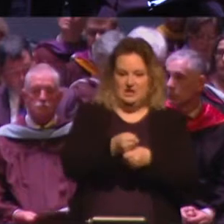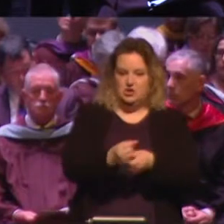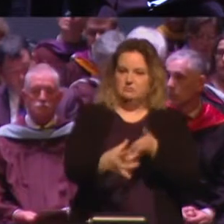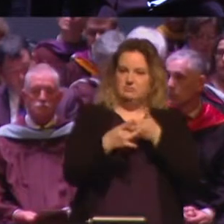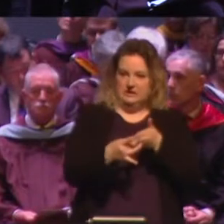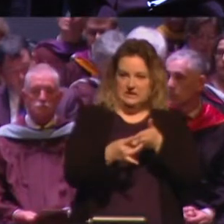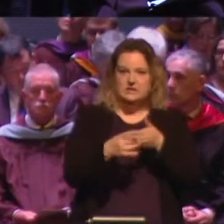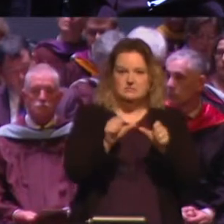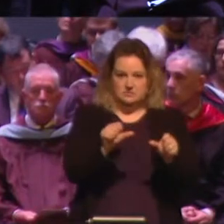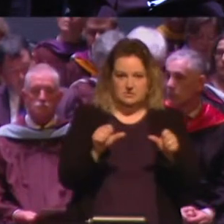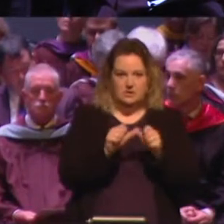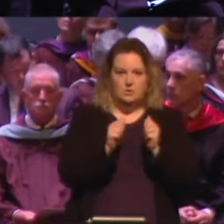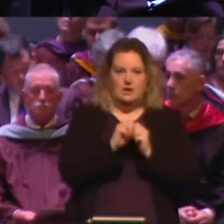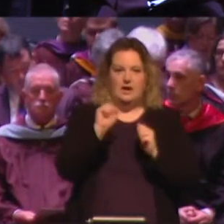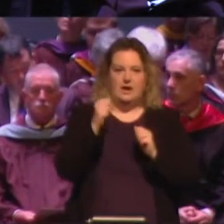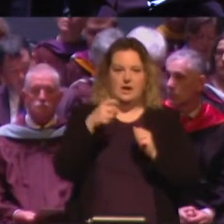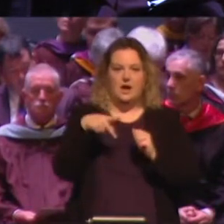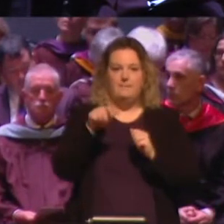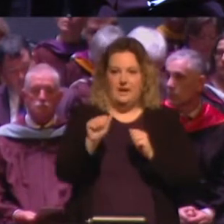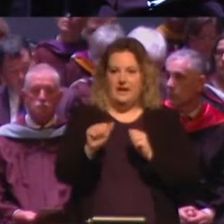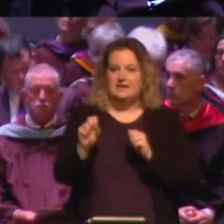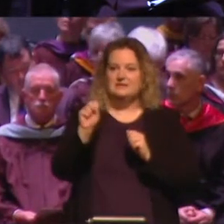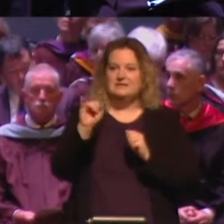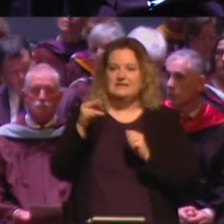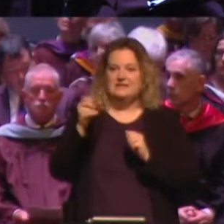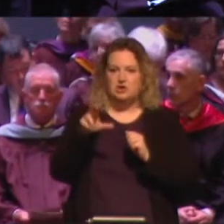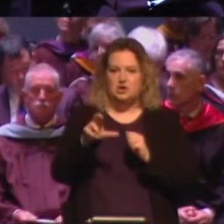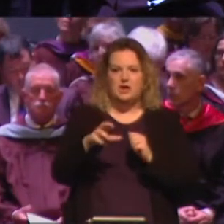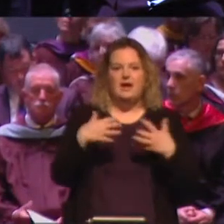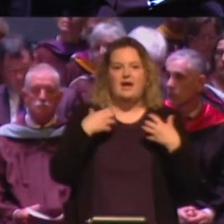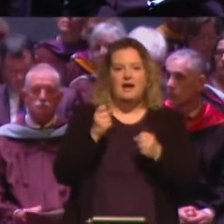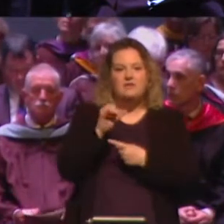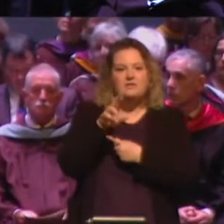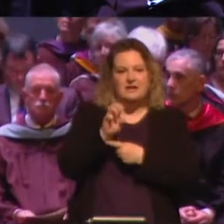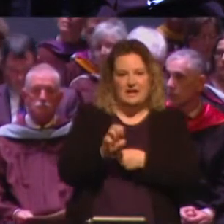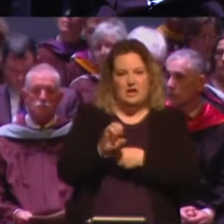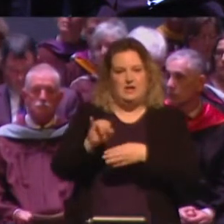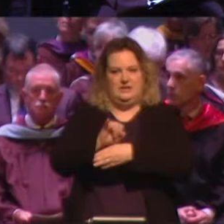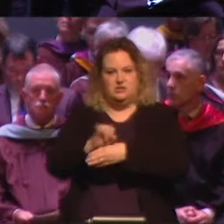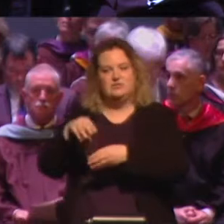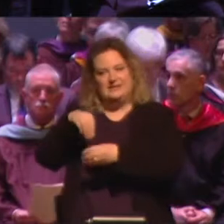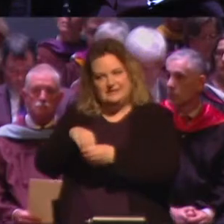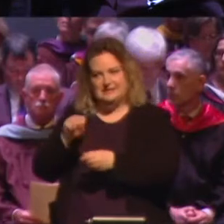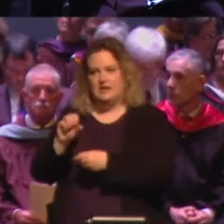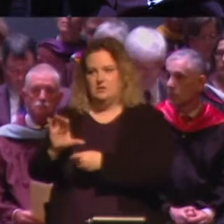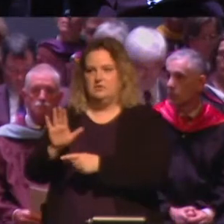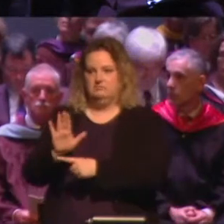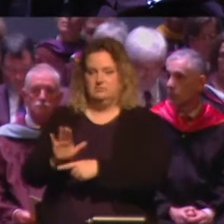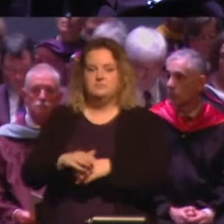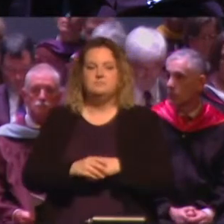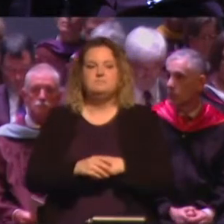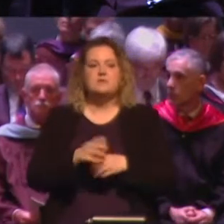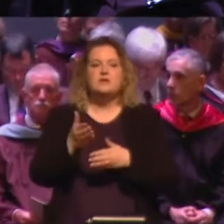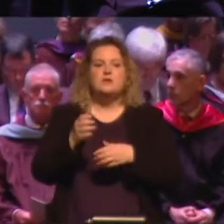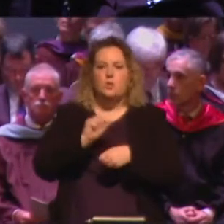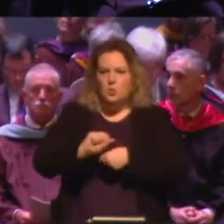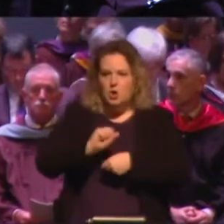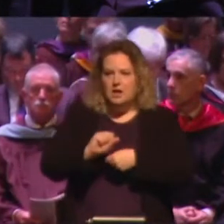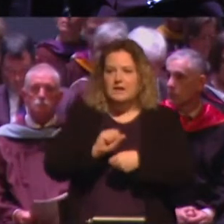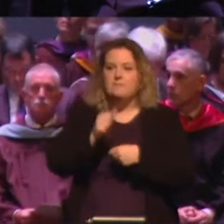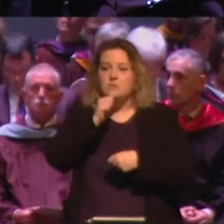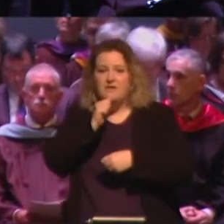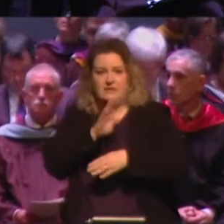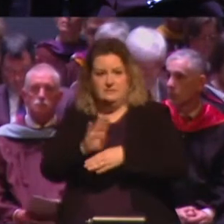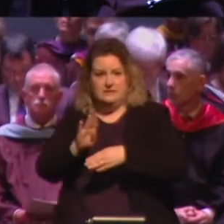leadership position with Agape Senior, a healthcare-related industry in South Carolina. While serving in the private sector,